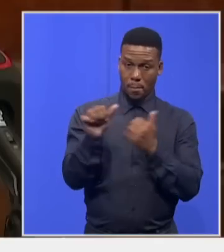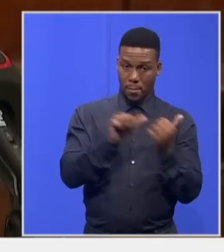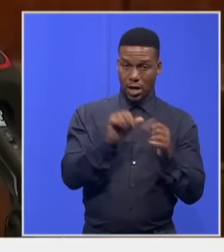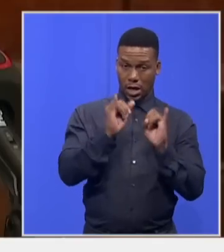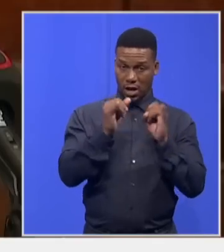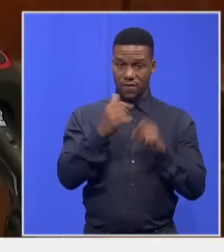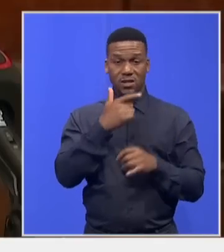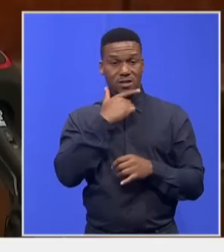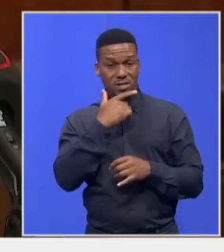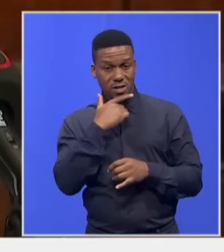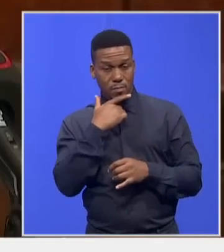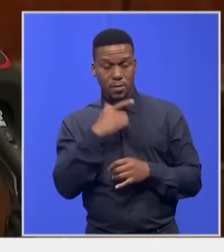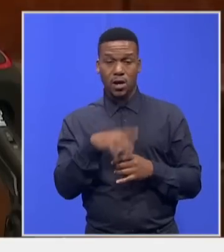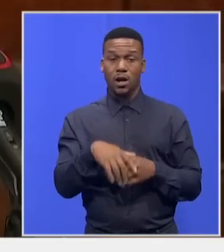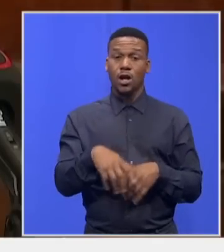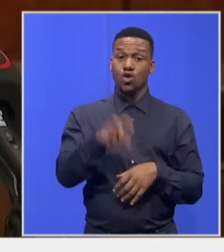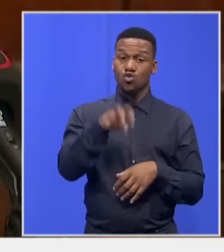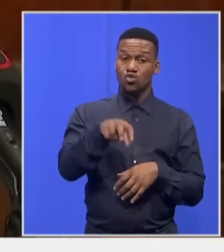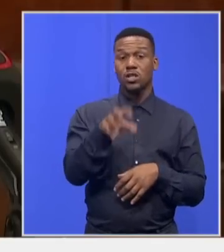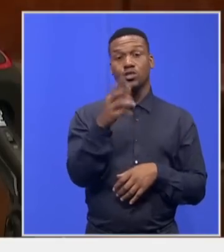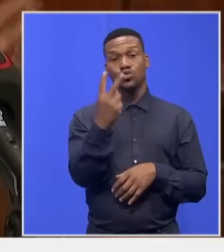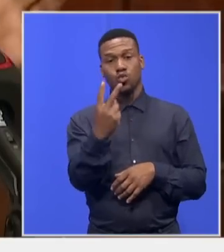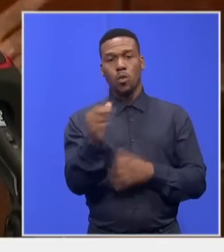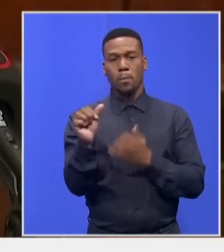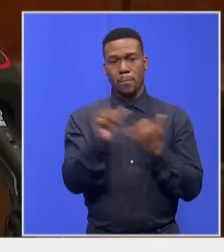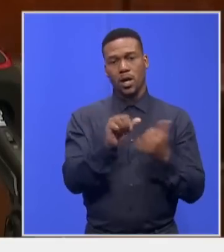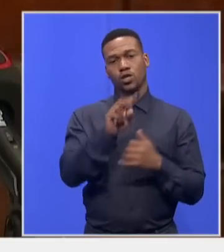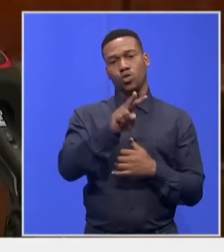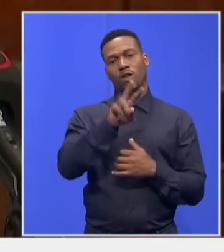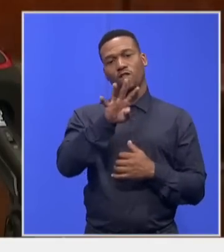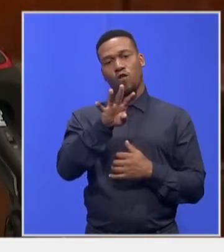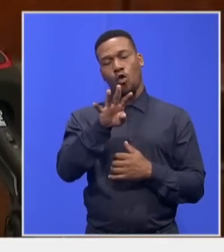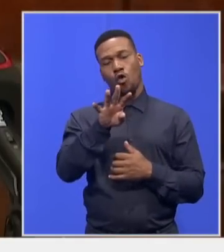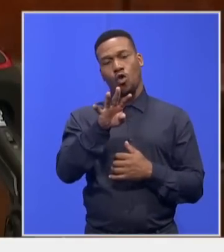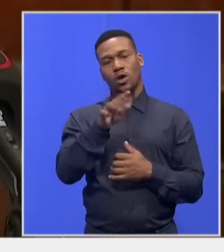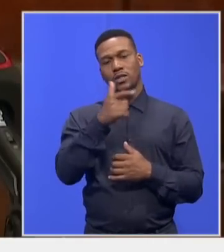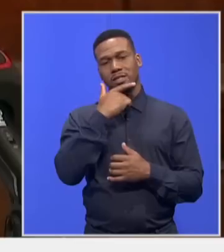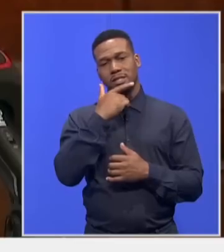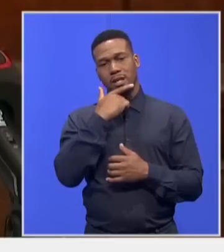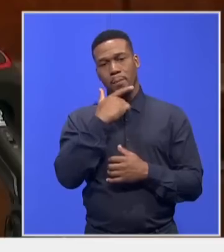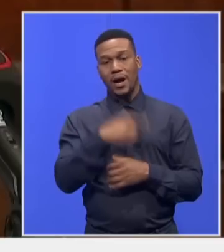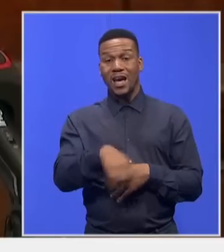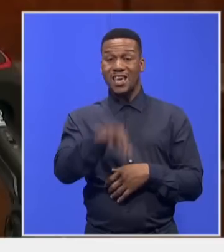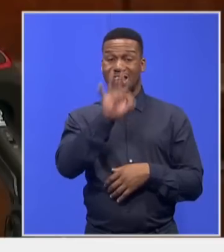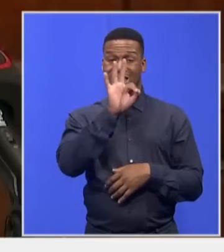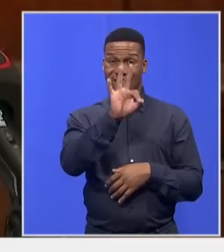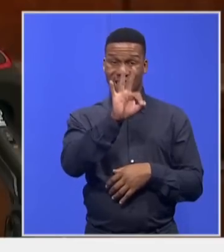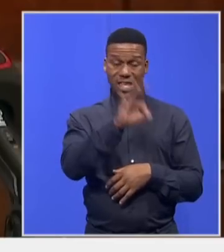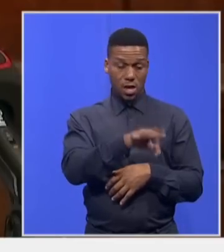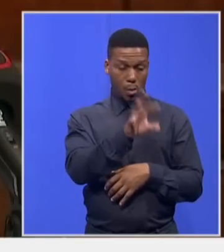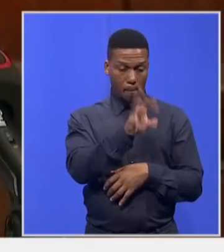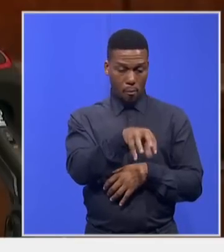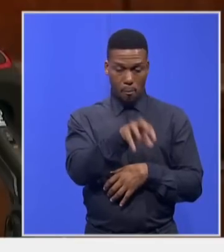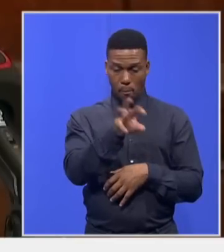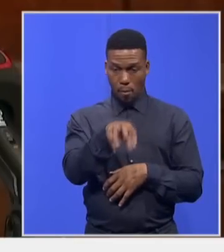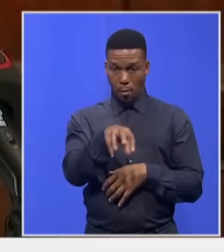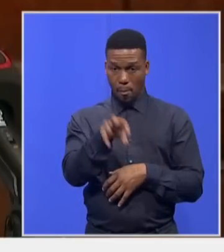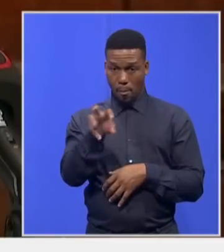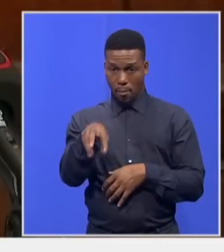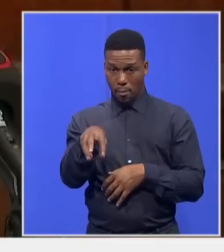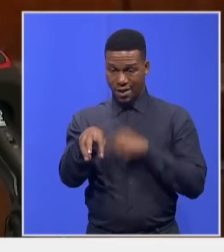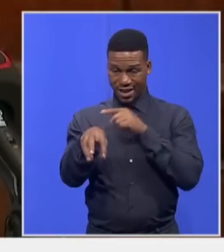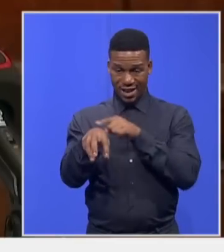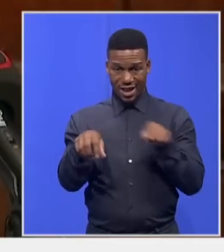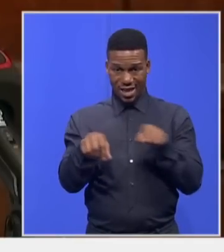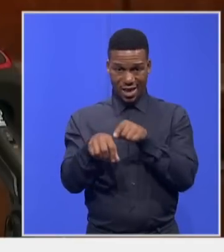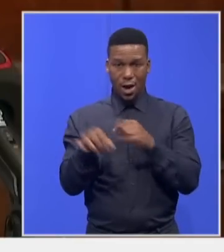the 24th of December this year. We're returning those 3 units back into operations. And by the 24th